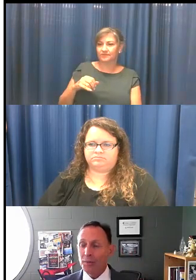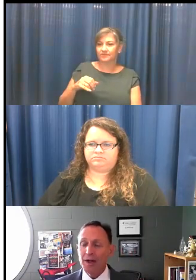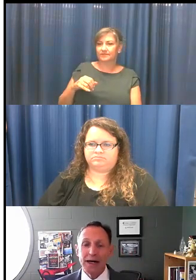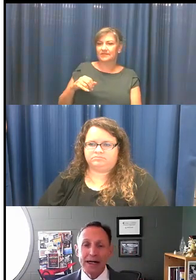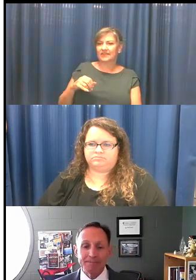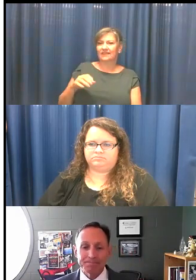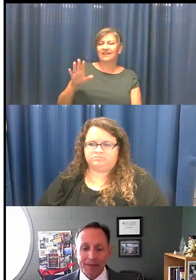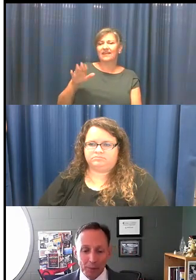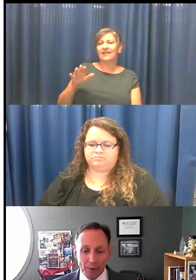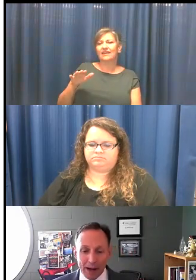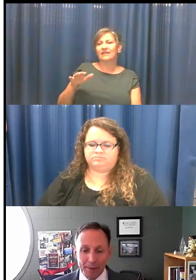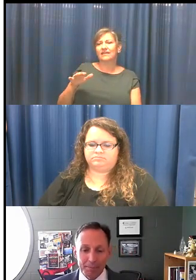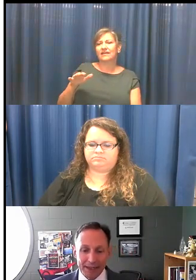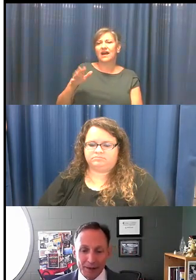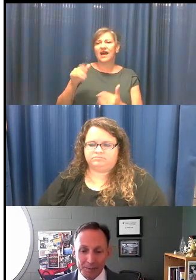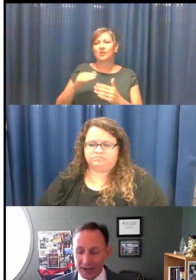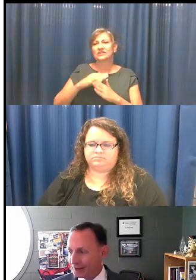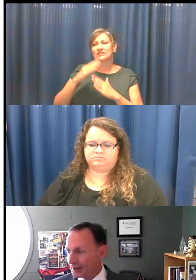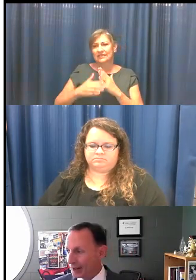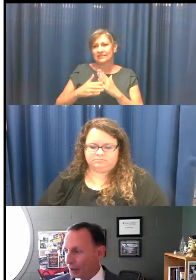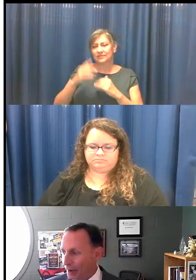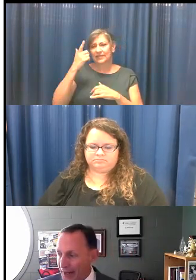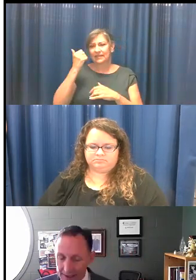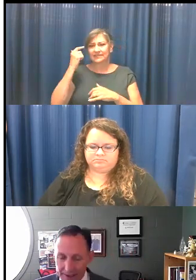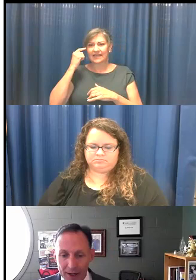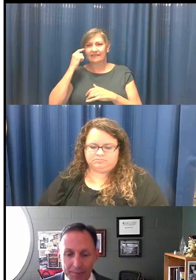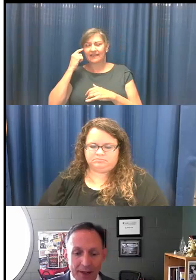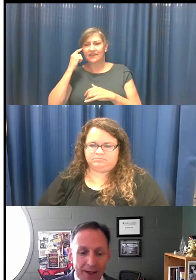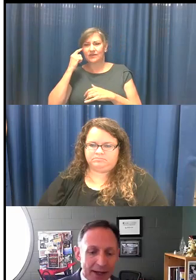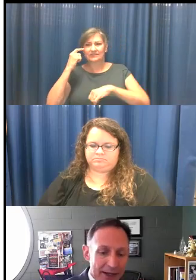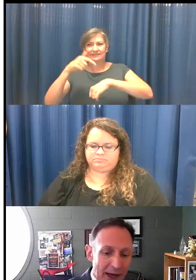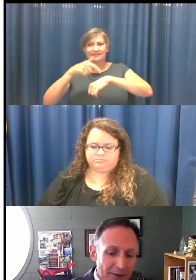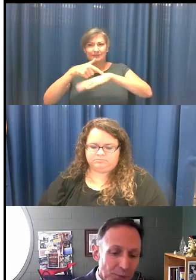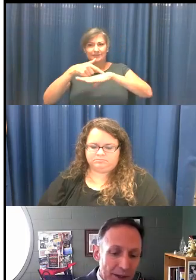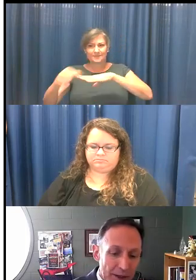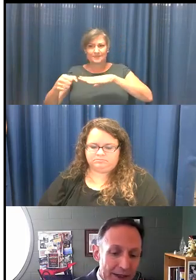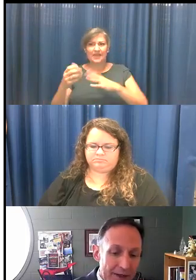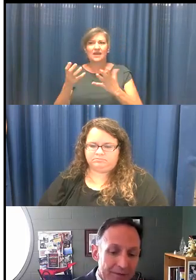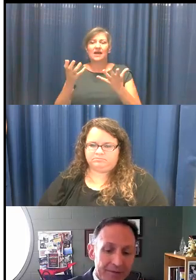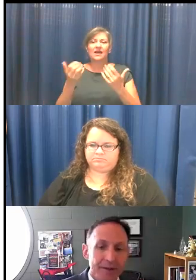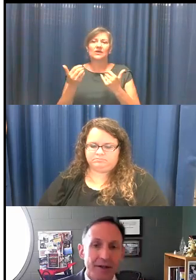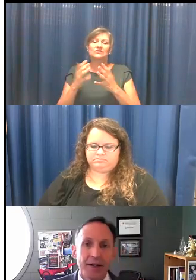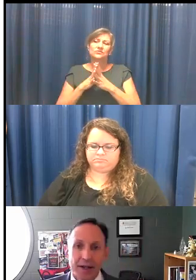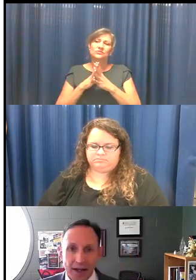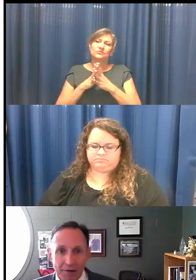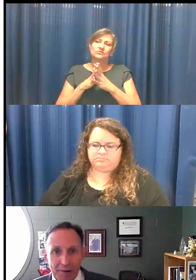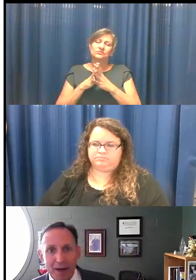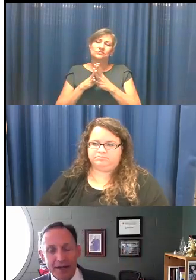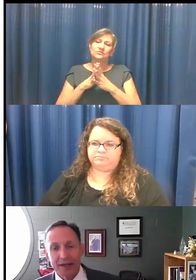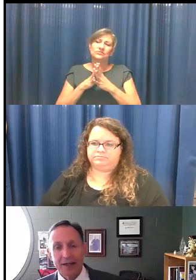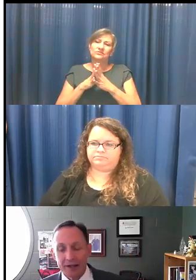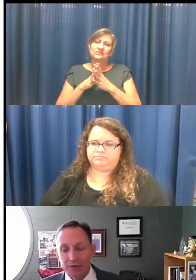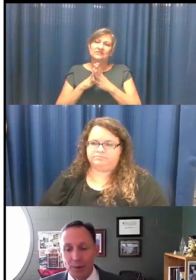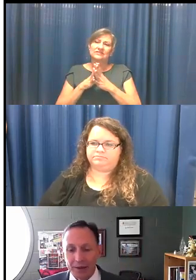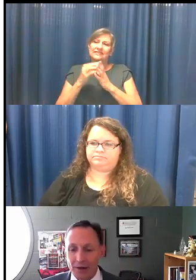Hey, I want to wrap up here because I think we're right at time, and I just want to leave everybody